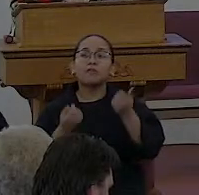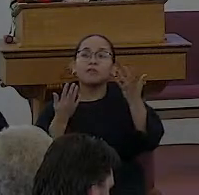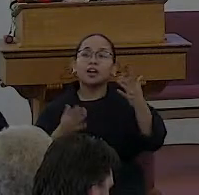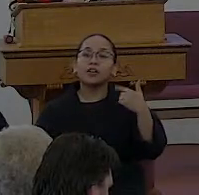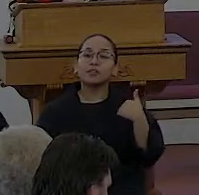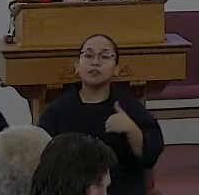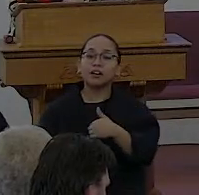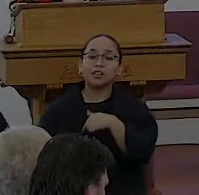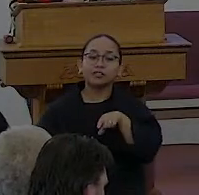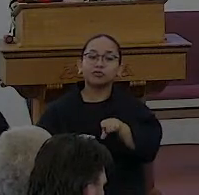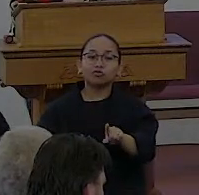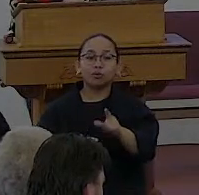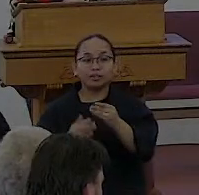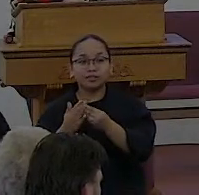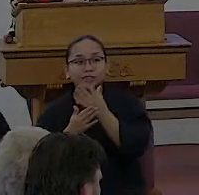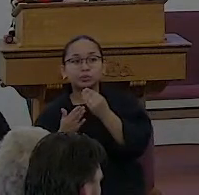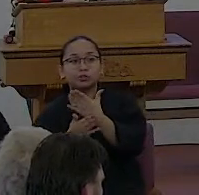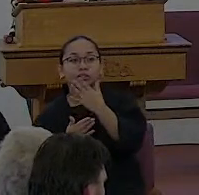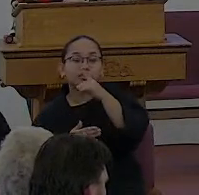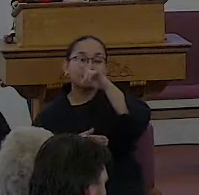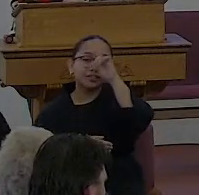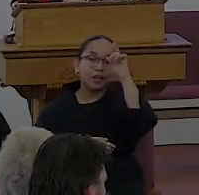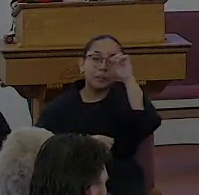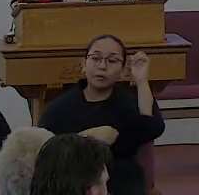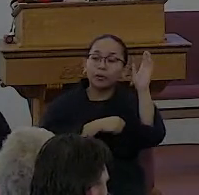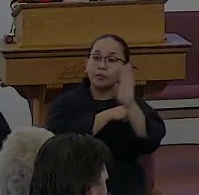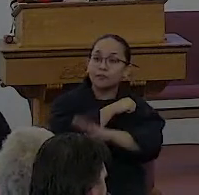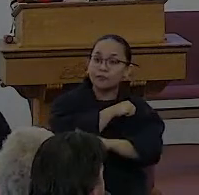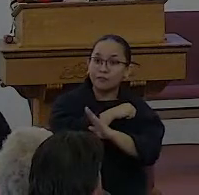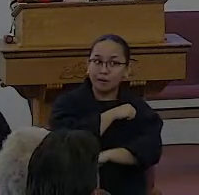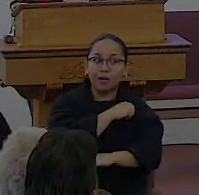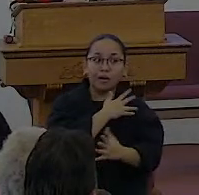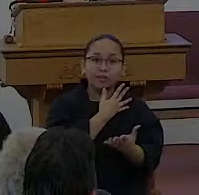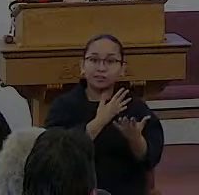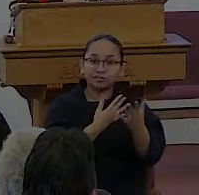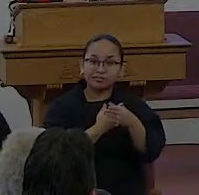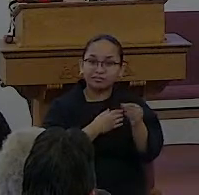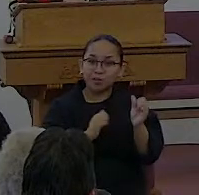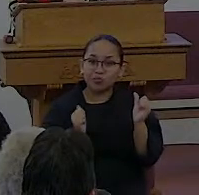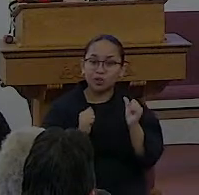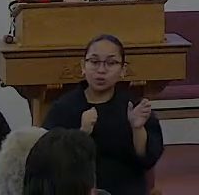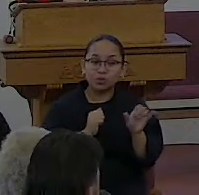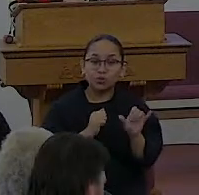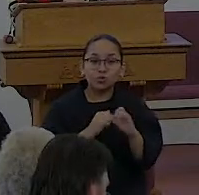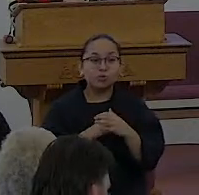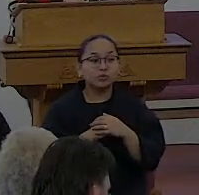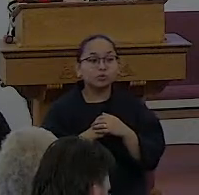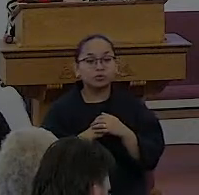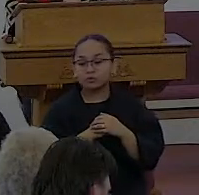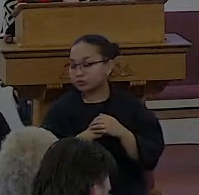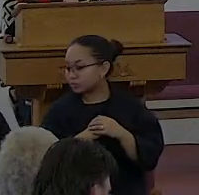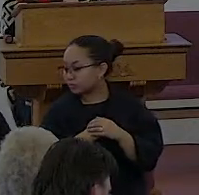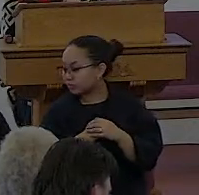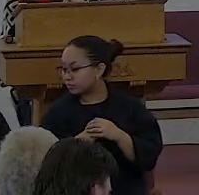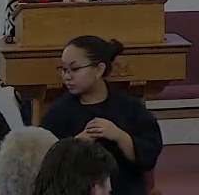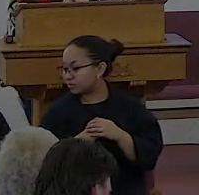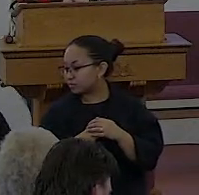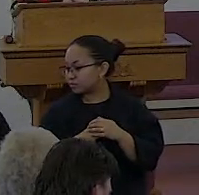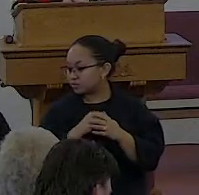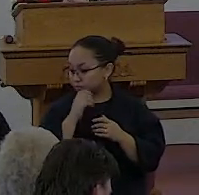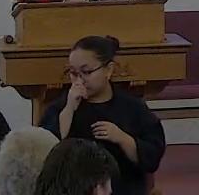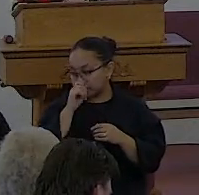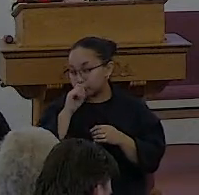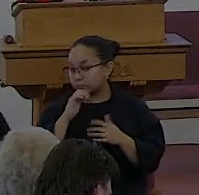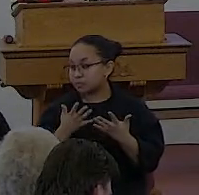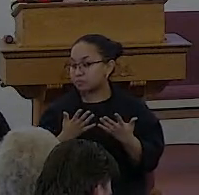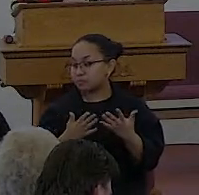the spring, the summer, the autumn, and now even through the winter. Grain stored sustained our ancestors, as well